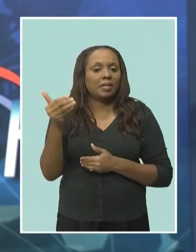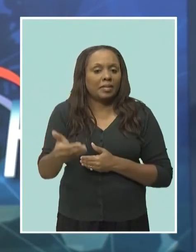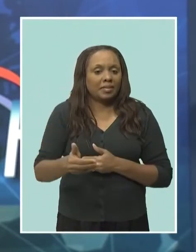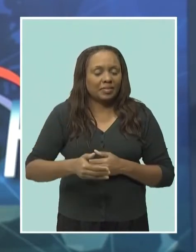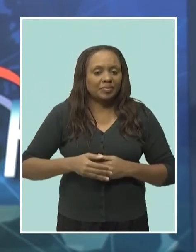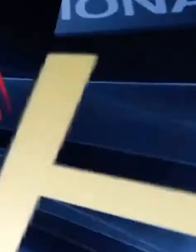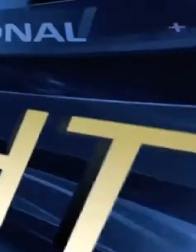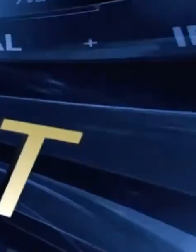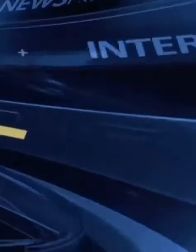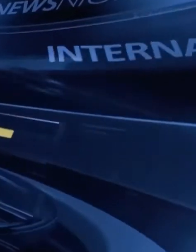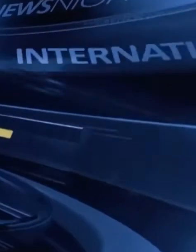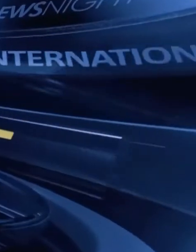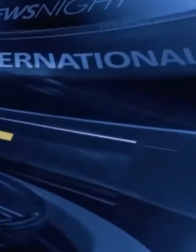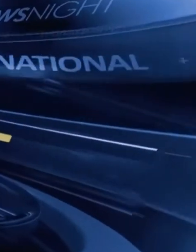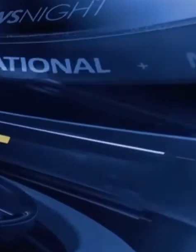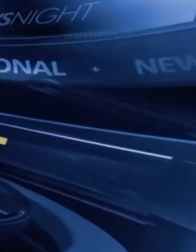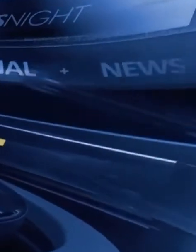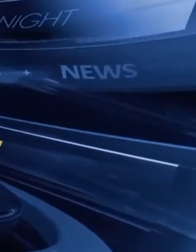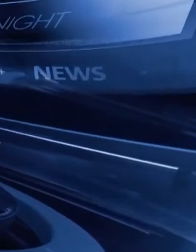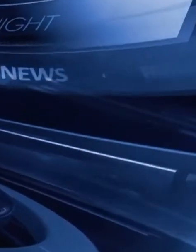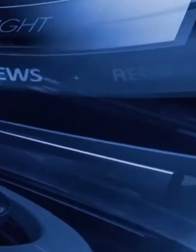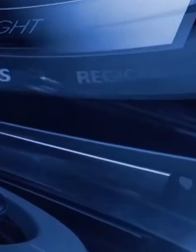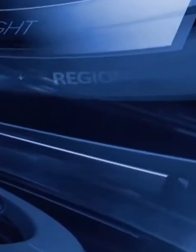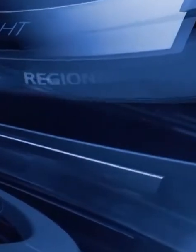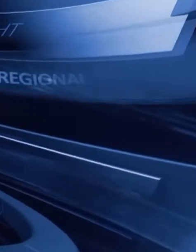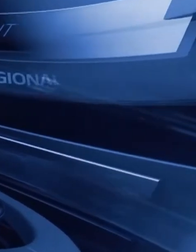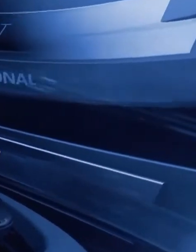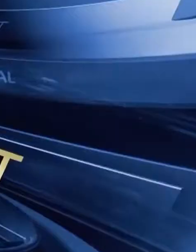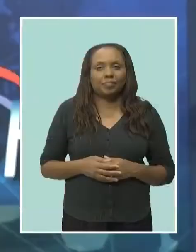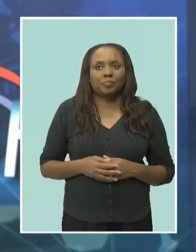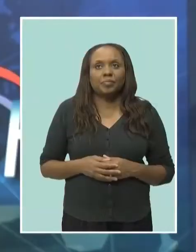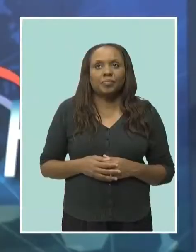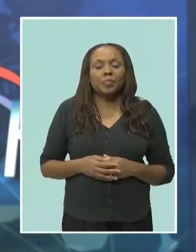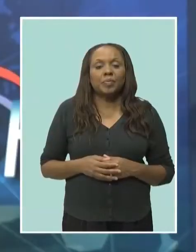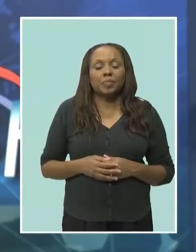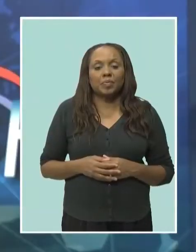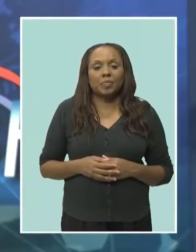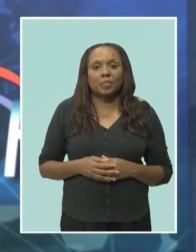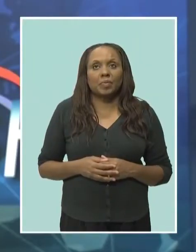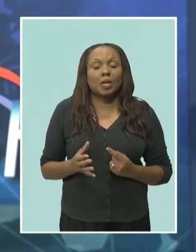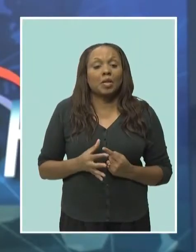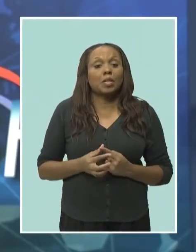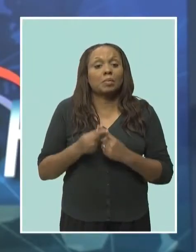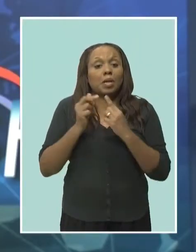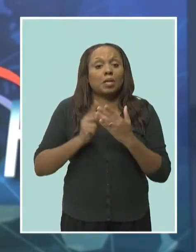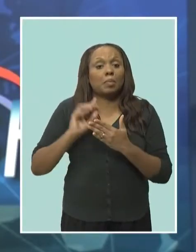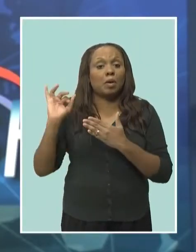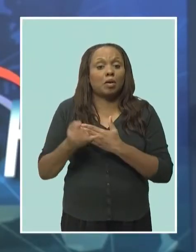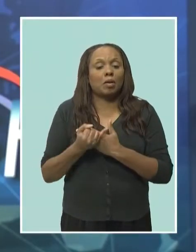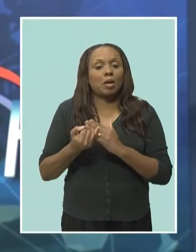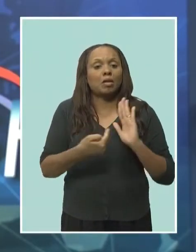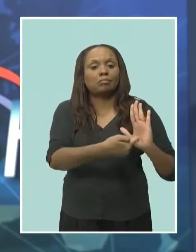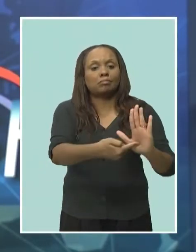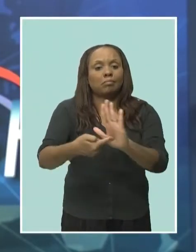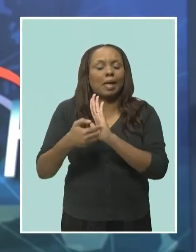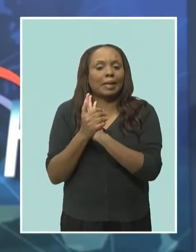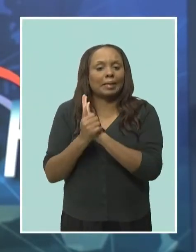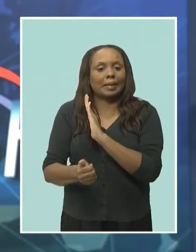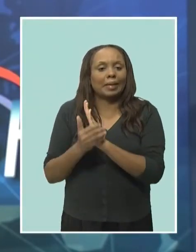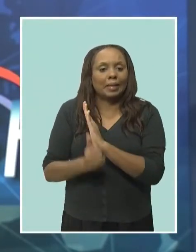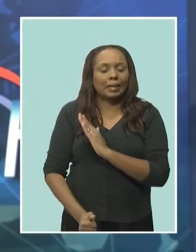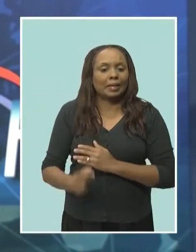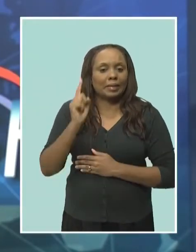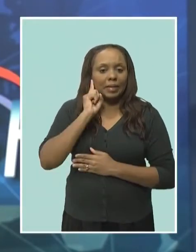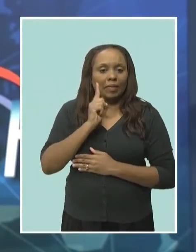return. A special project showcasing the talents of the